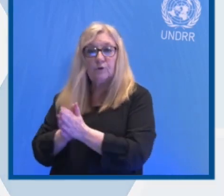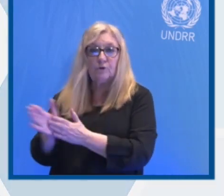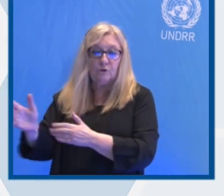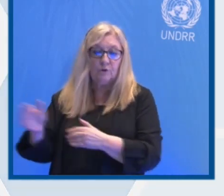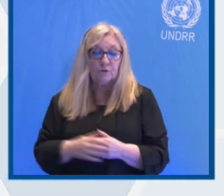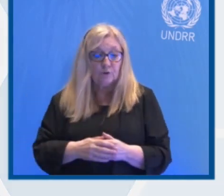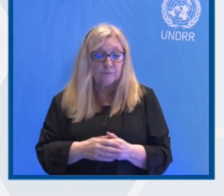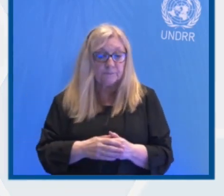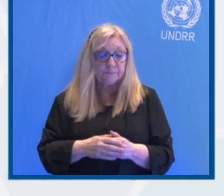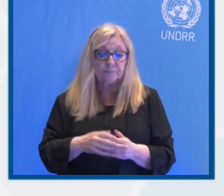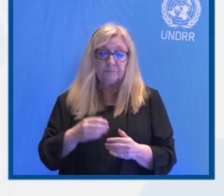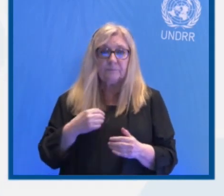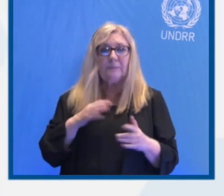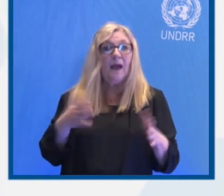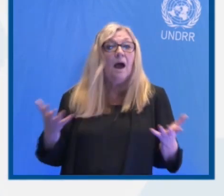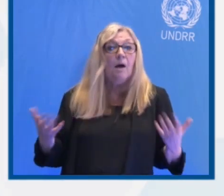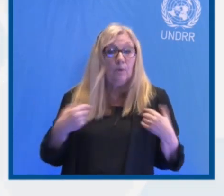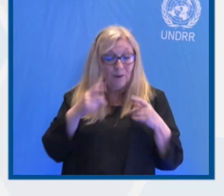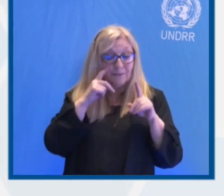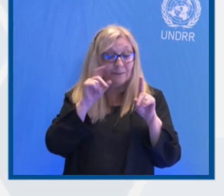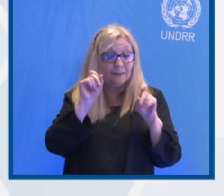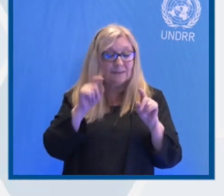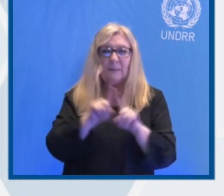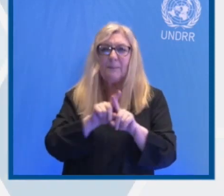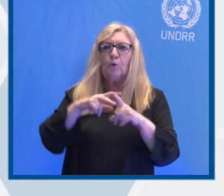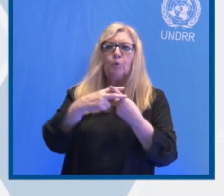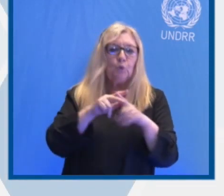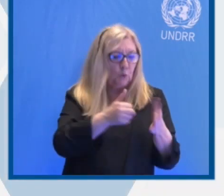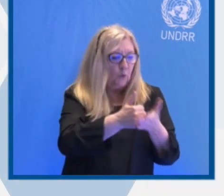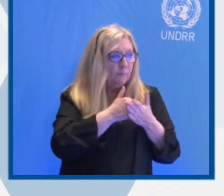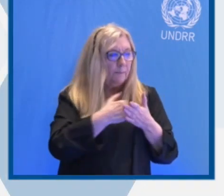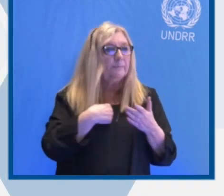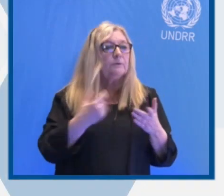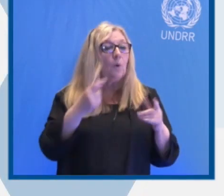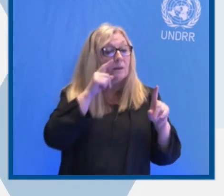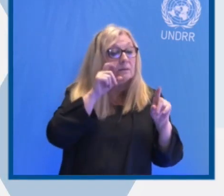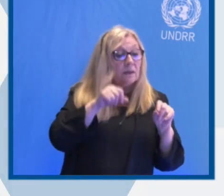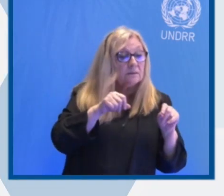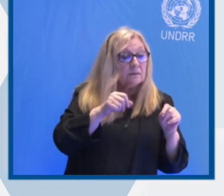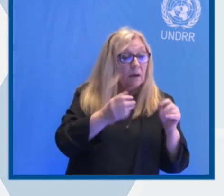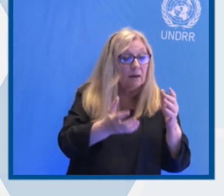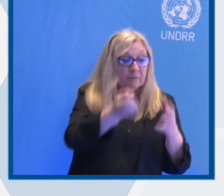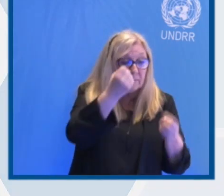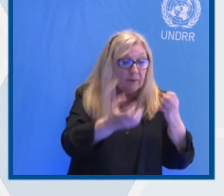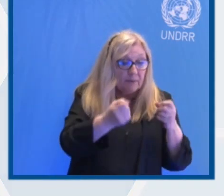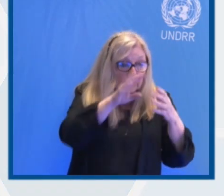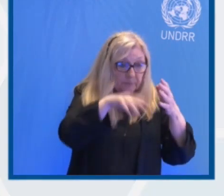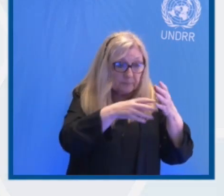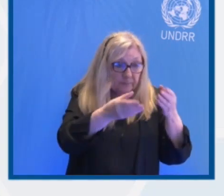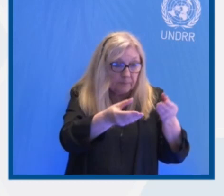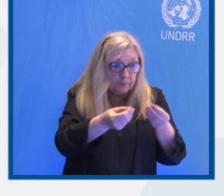3 different multi-hazard scenarios, we could